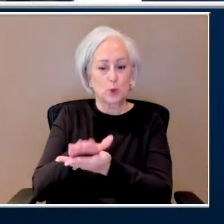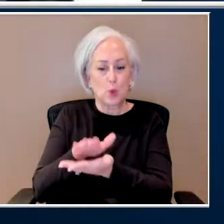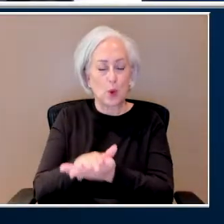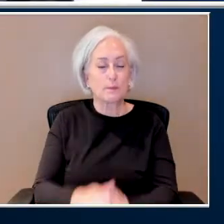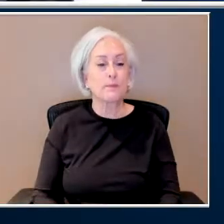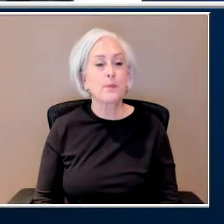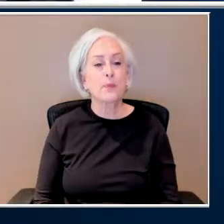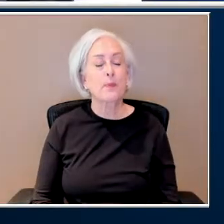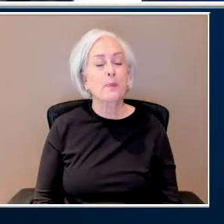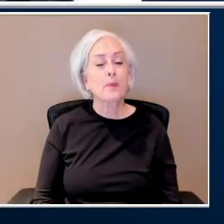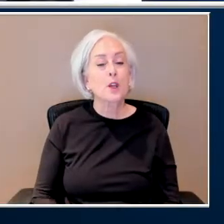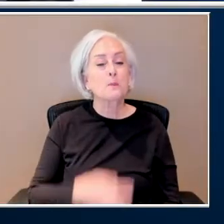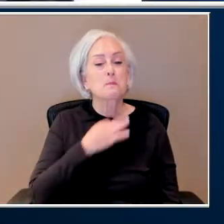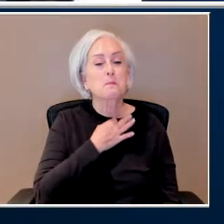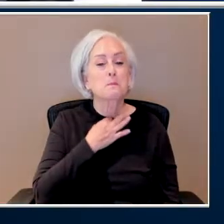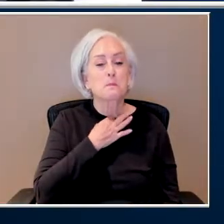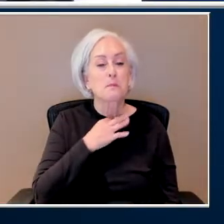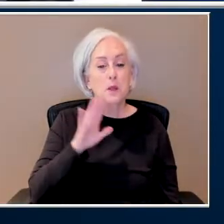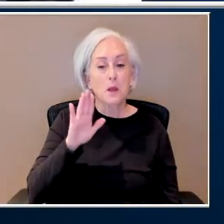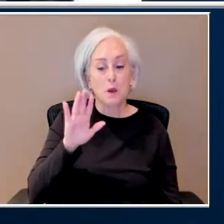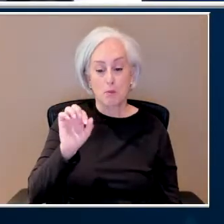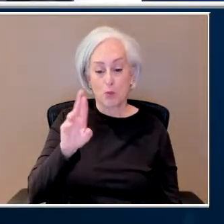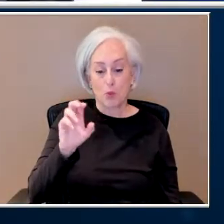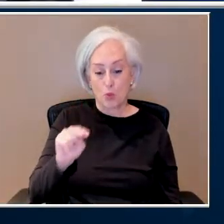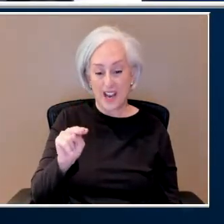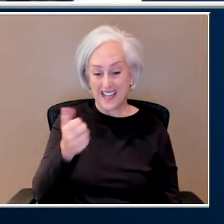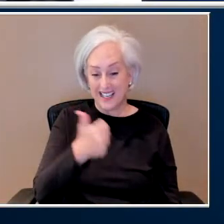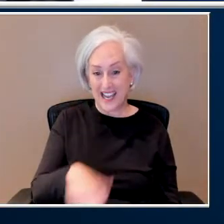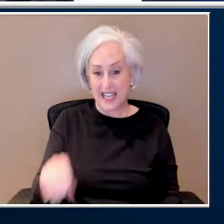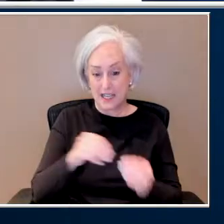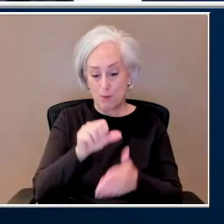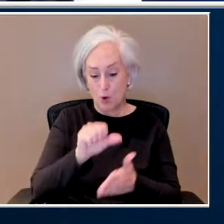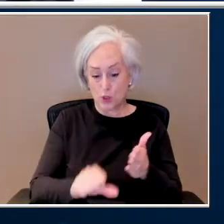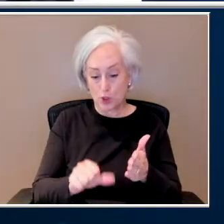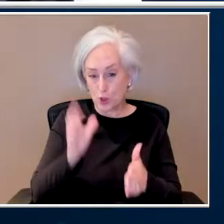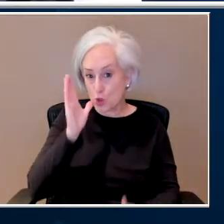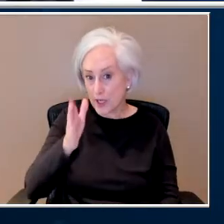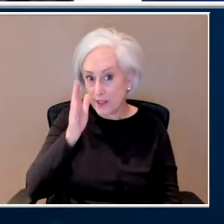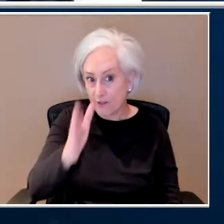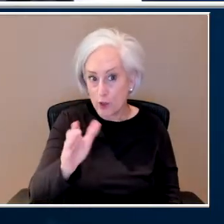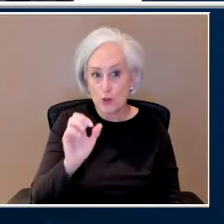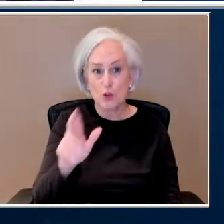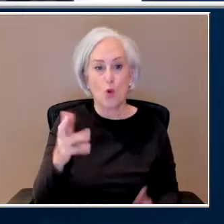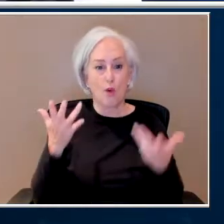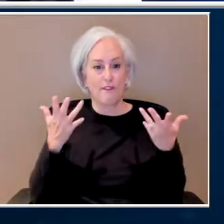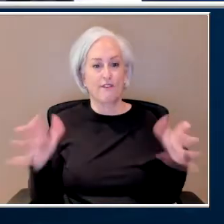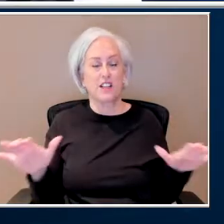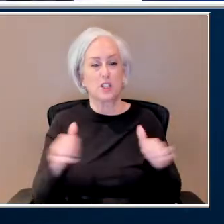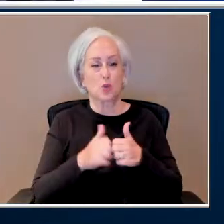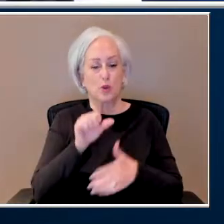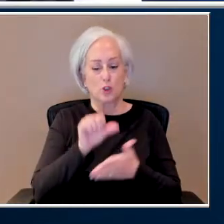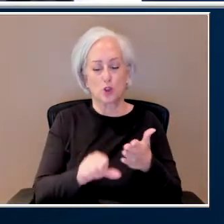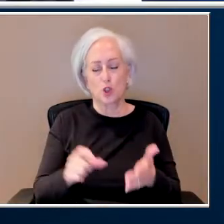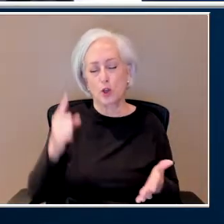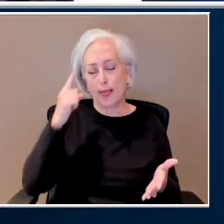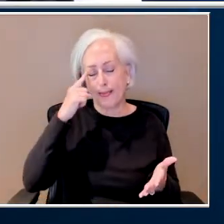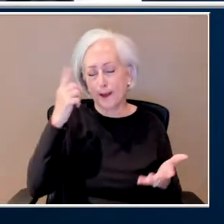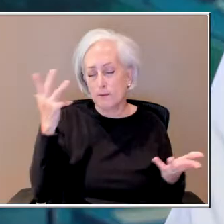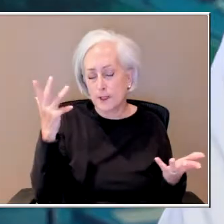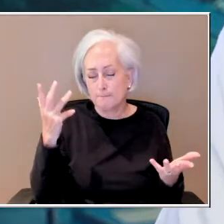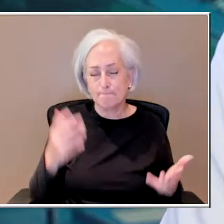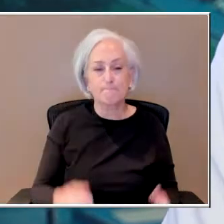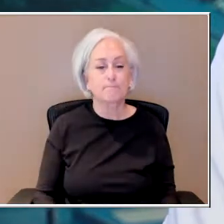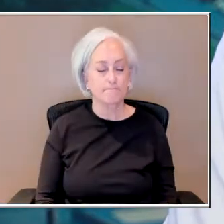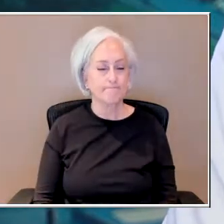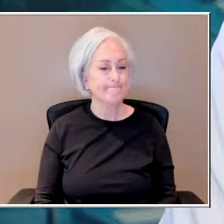does Brennan have any more surgeries in the future? Or is he done with surgeries, do you think? It really depends.